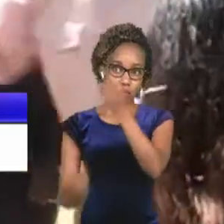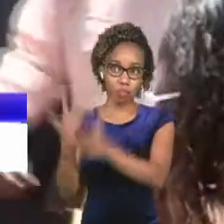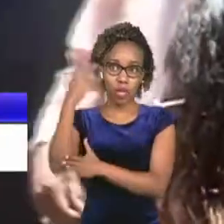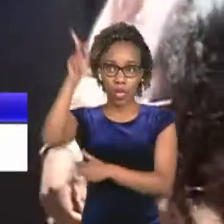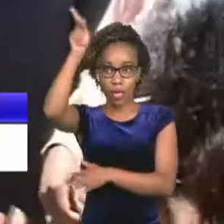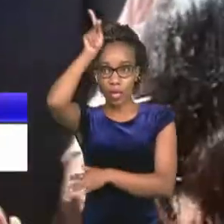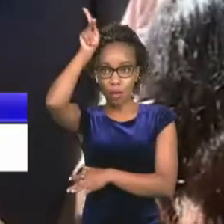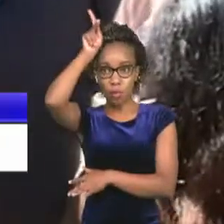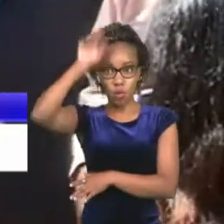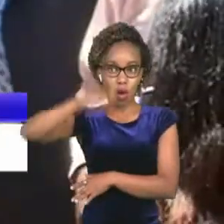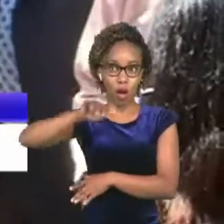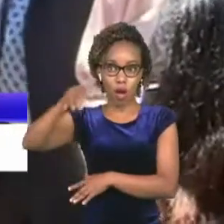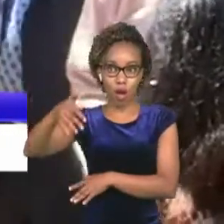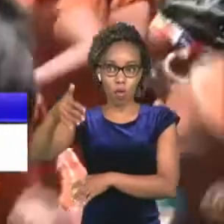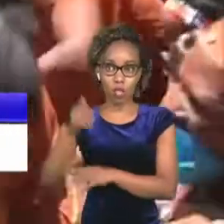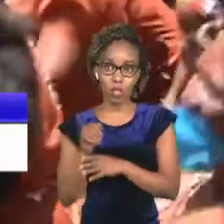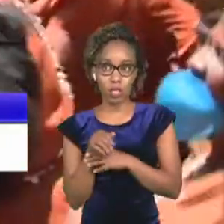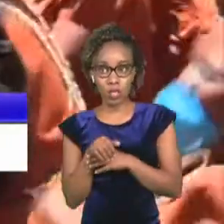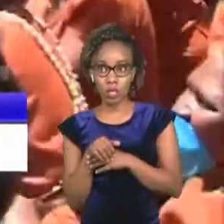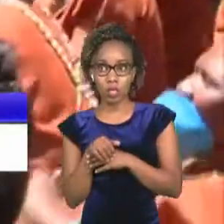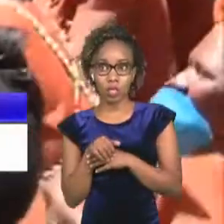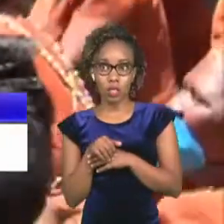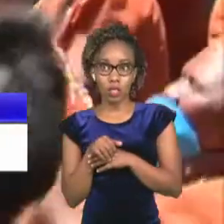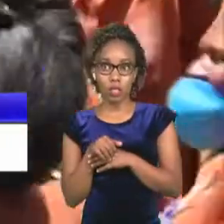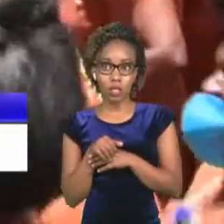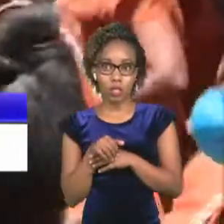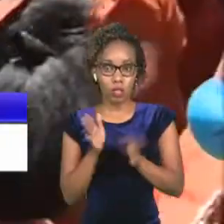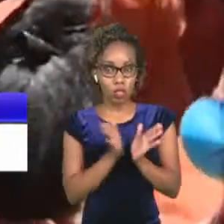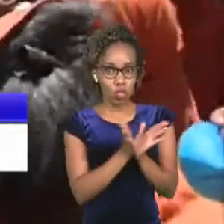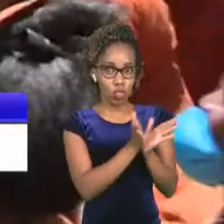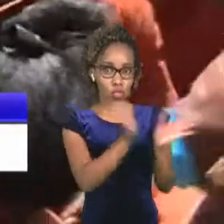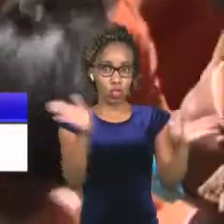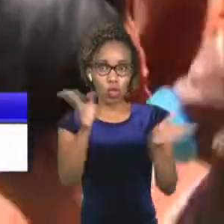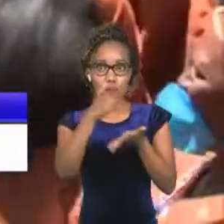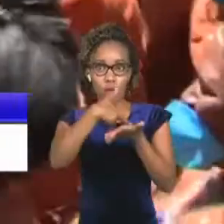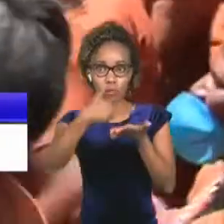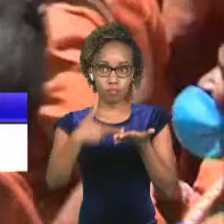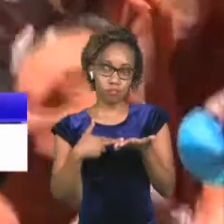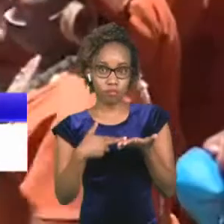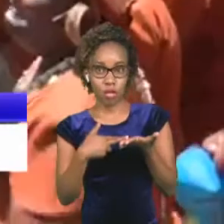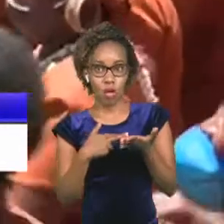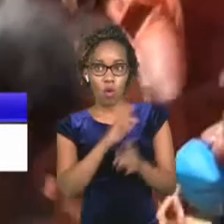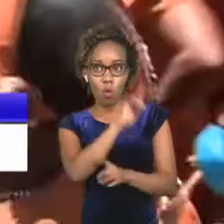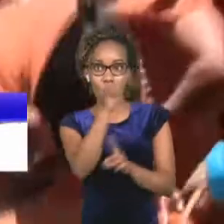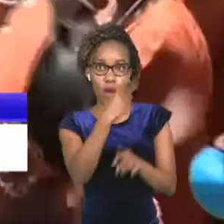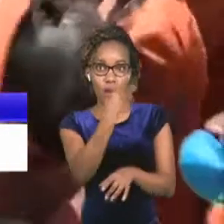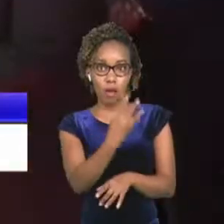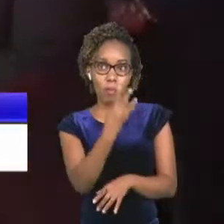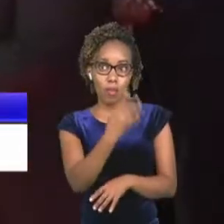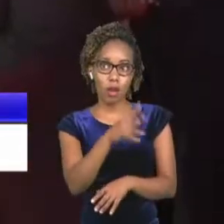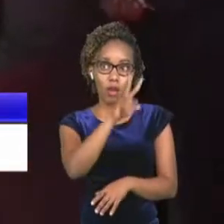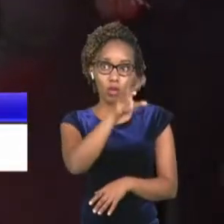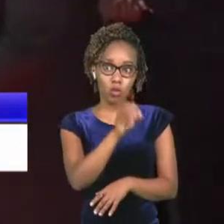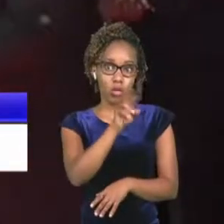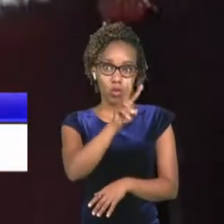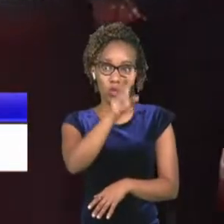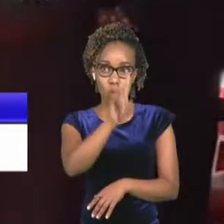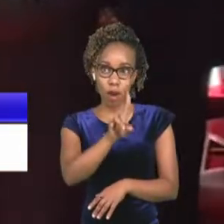County, where he revealed a second phase of mass registration for the card will be rolled out in April 2021.